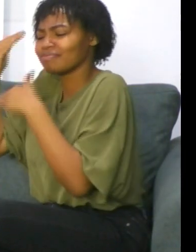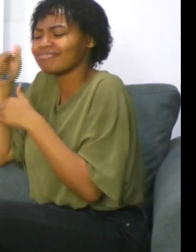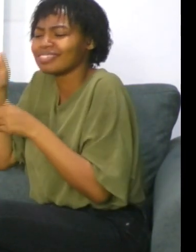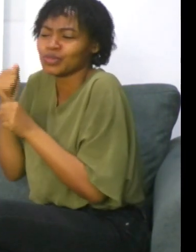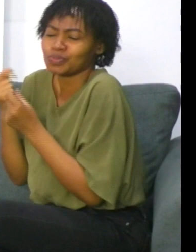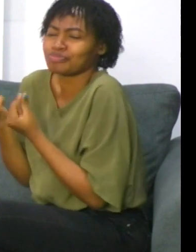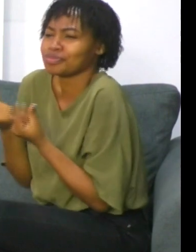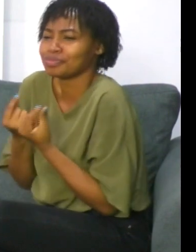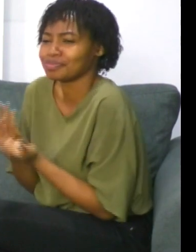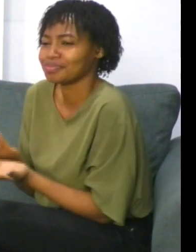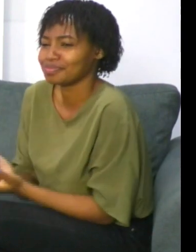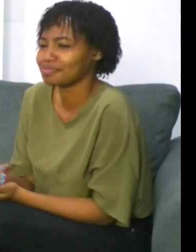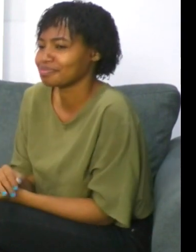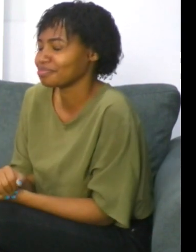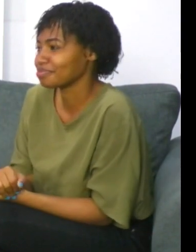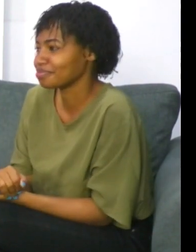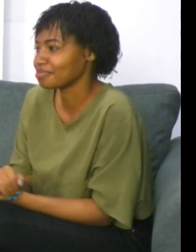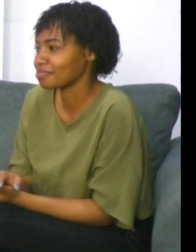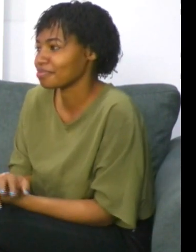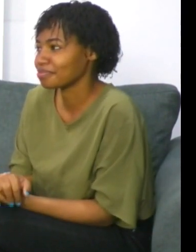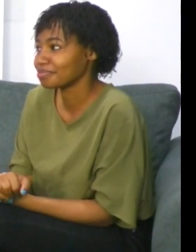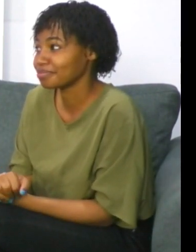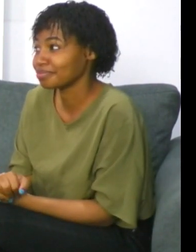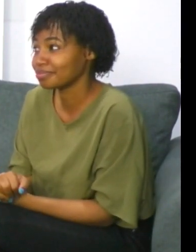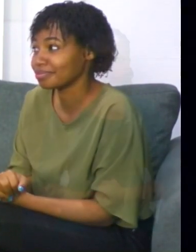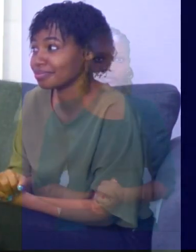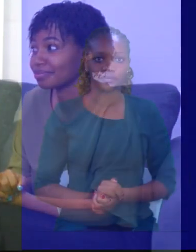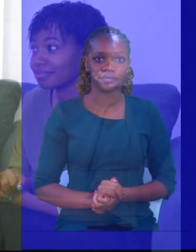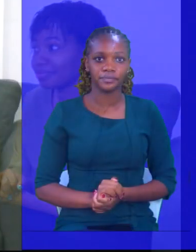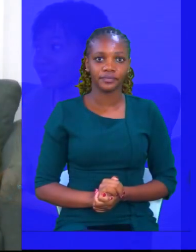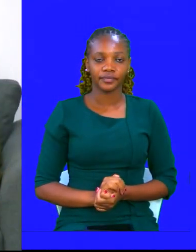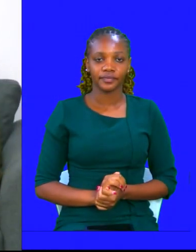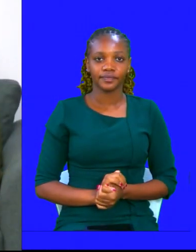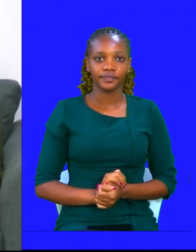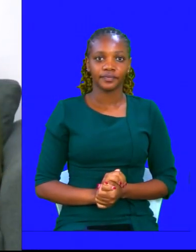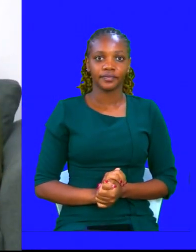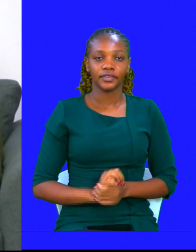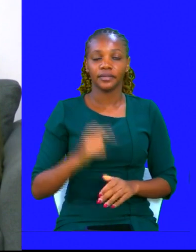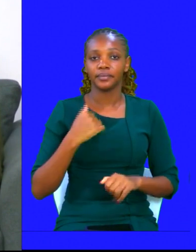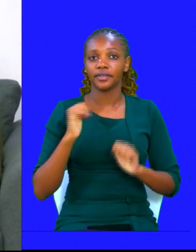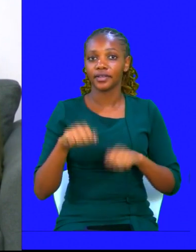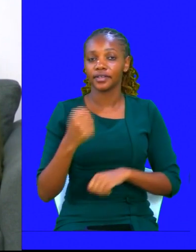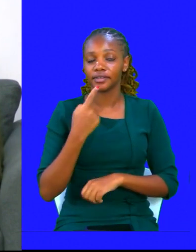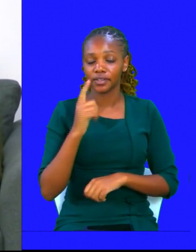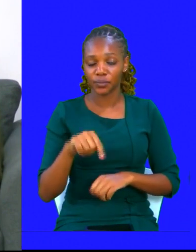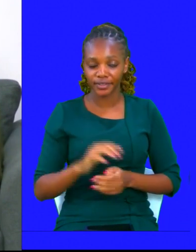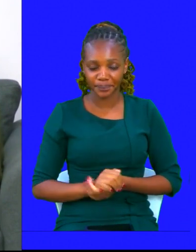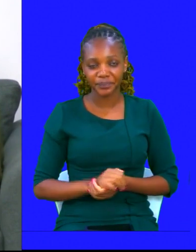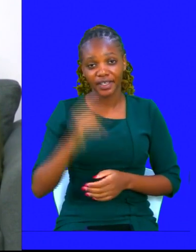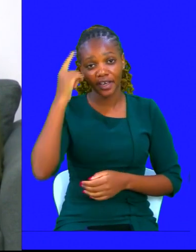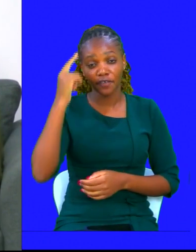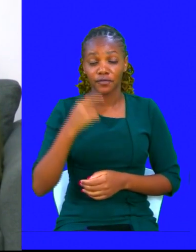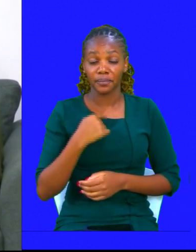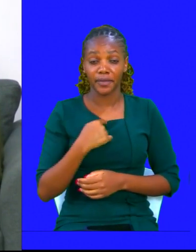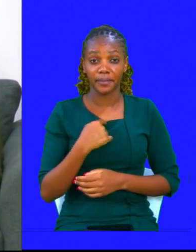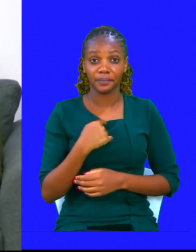the university. While you're in the university, what did you study? Let me say, for me, I didn't